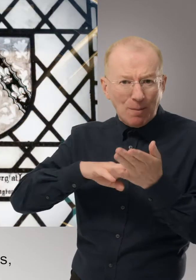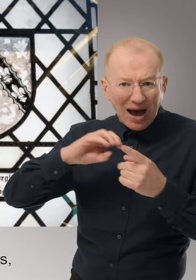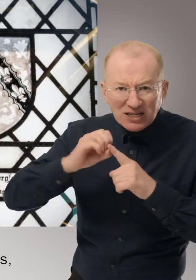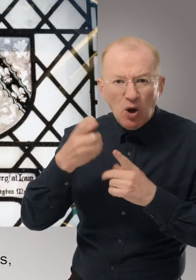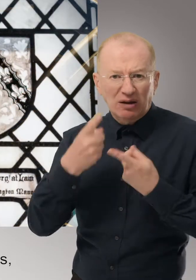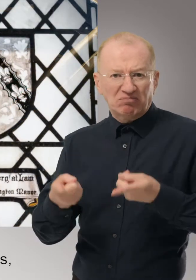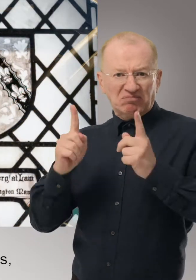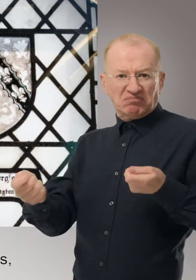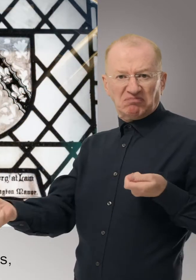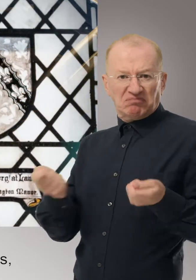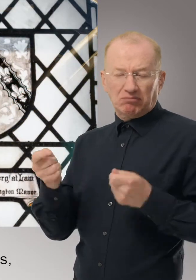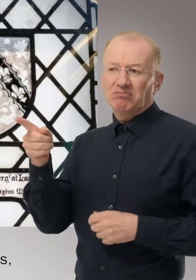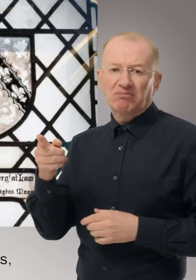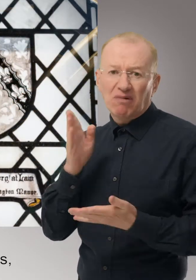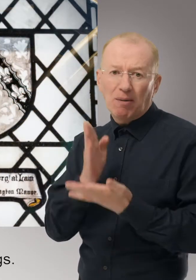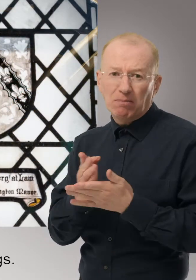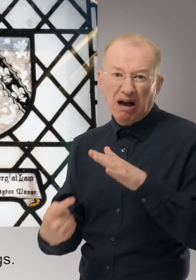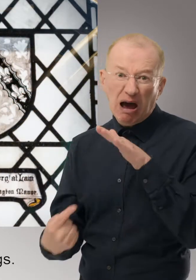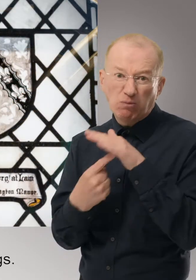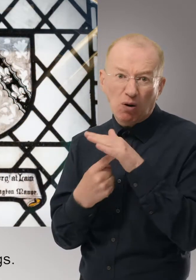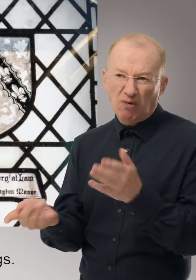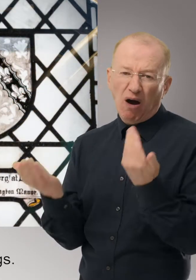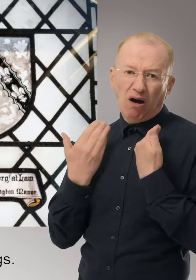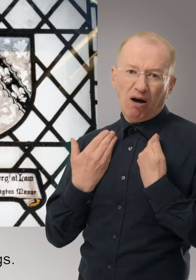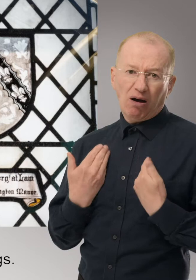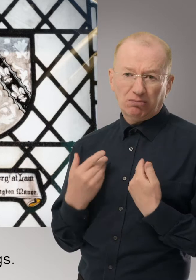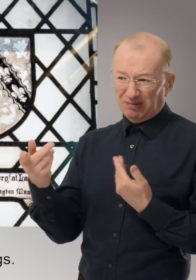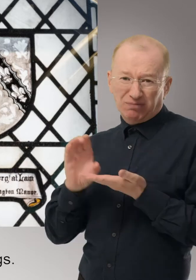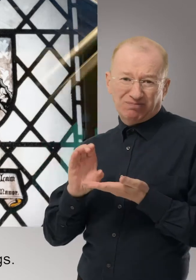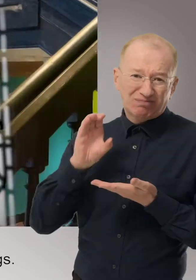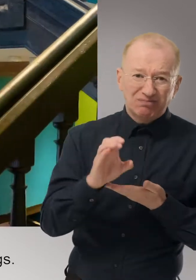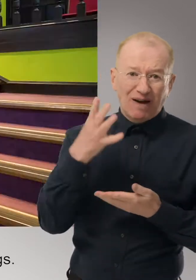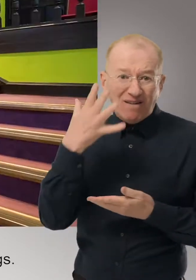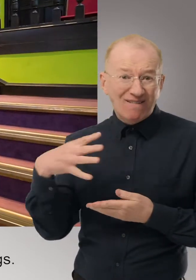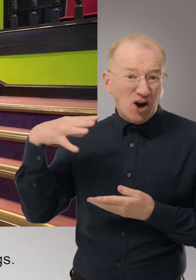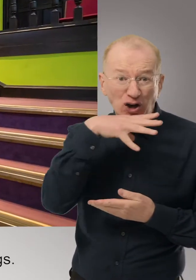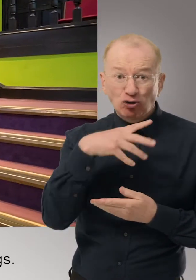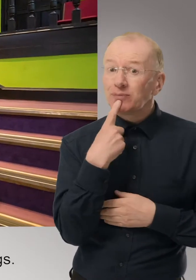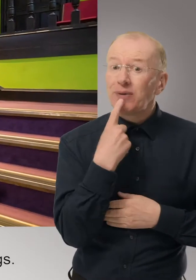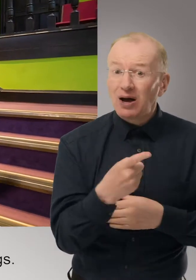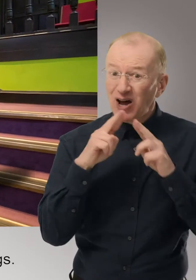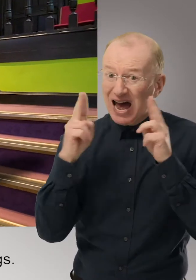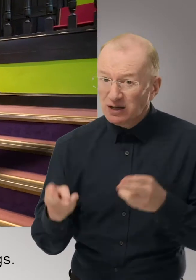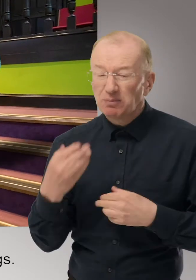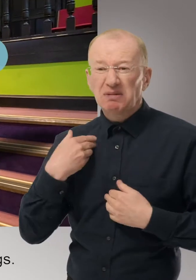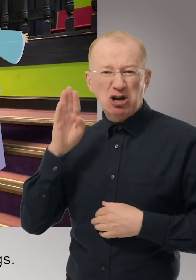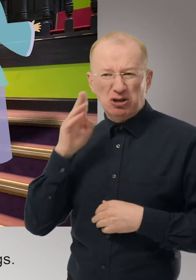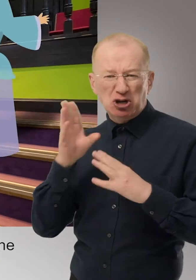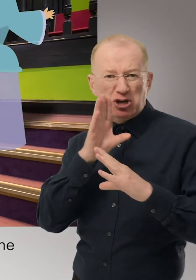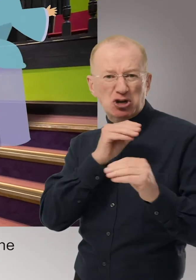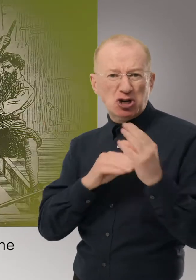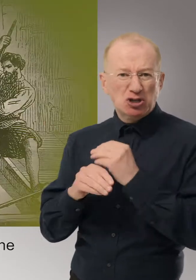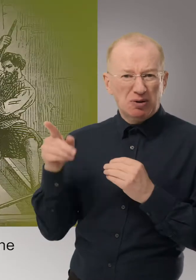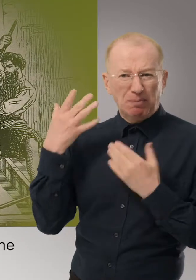lawyer, MP for Maidstone and Sergeant-at-Arms, an important and wealthy man who paid £500 for these magnificent